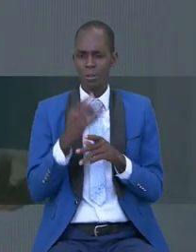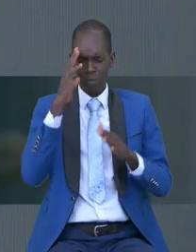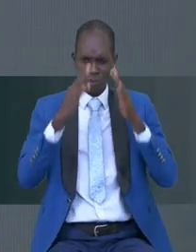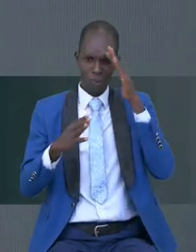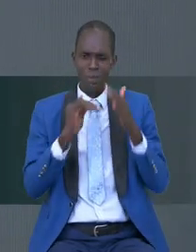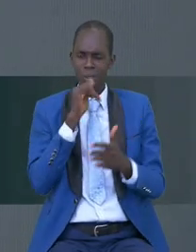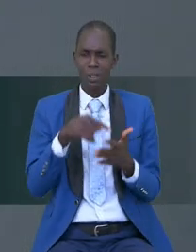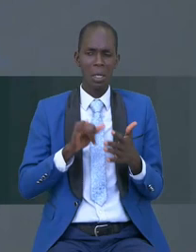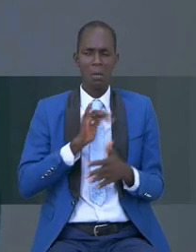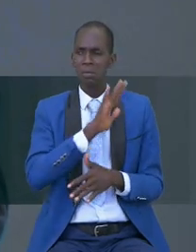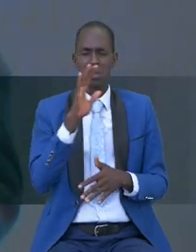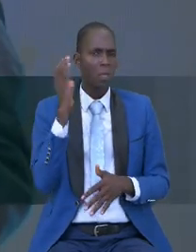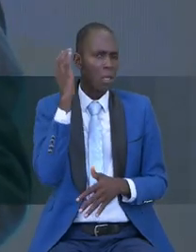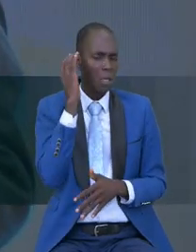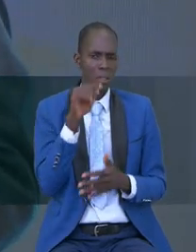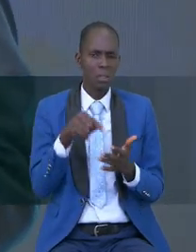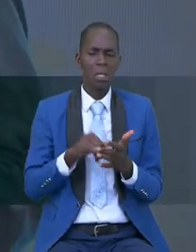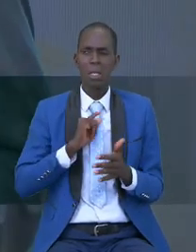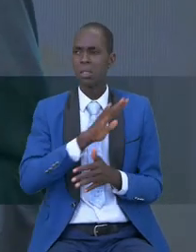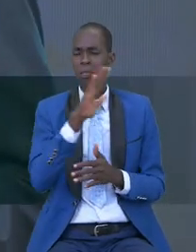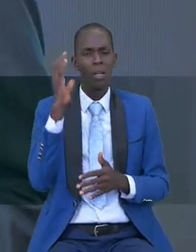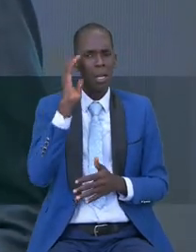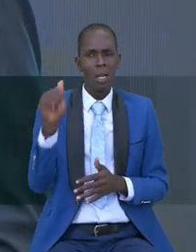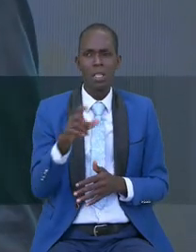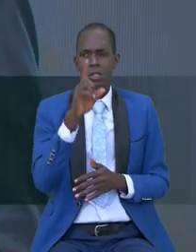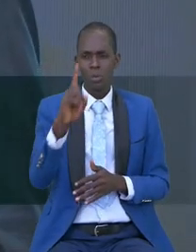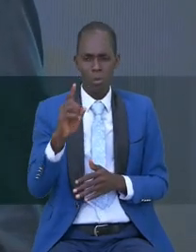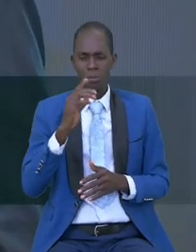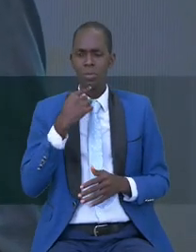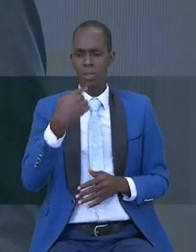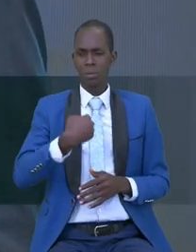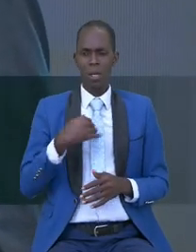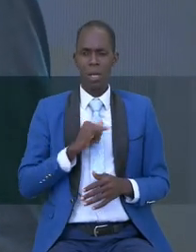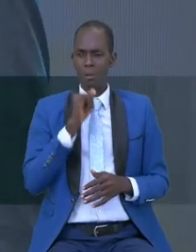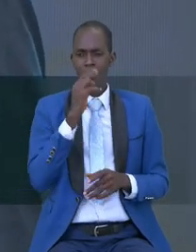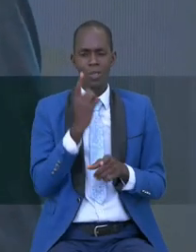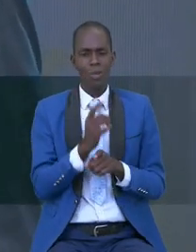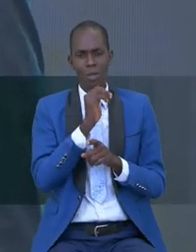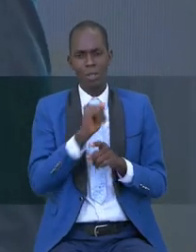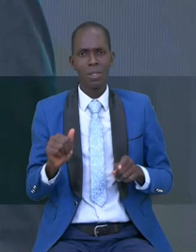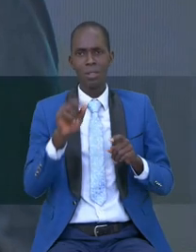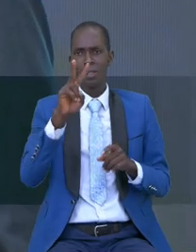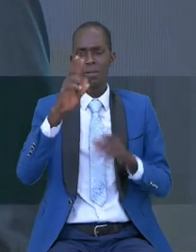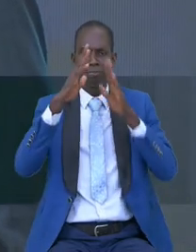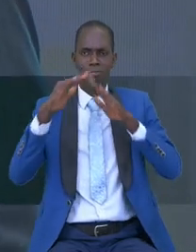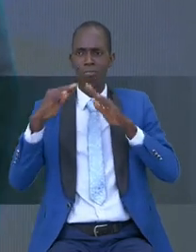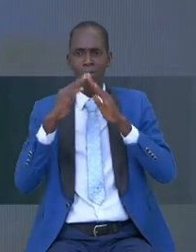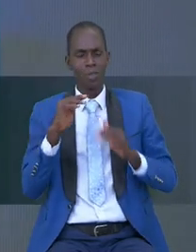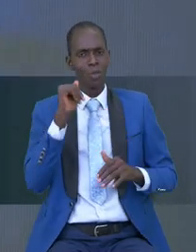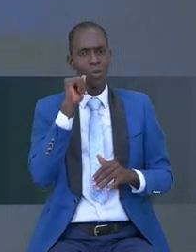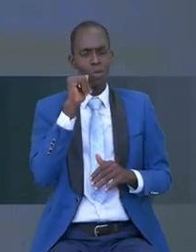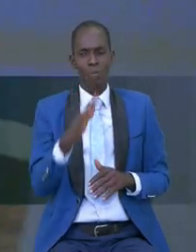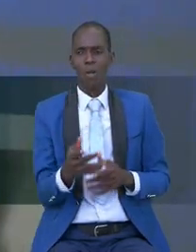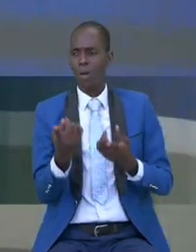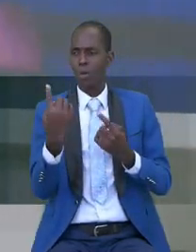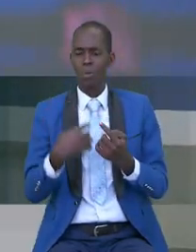never heard anybody telling me, I'm just a village woman coming from behind the city. I've